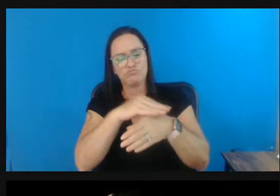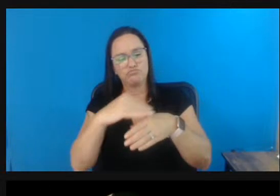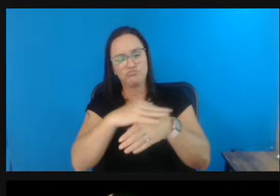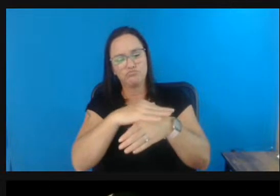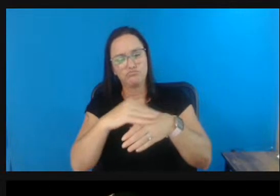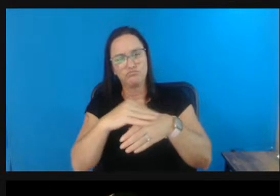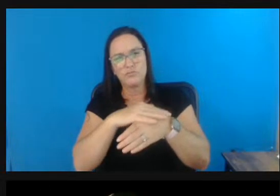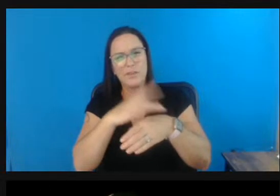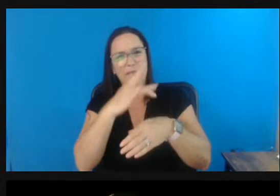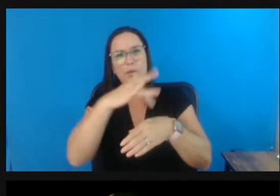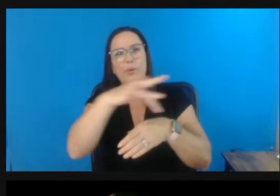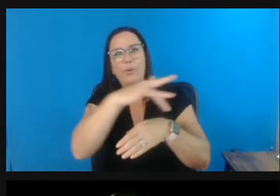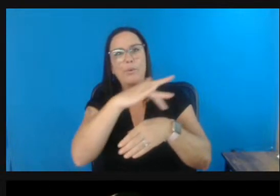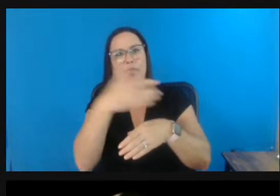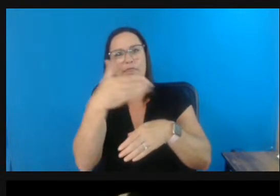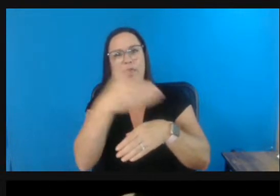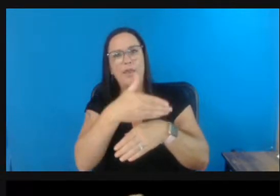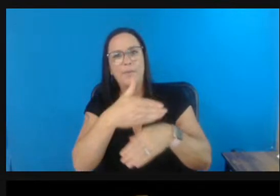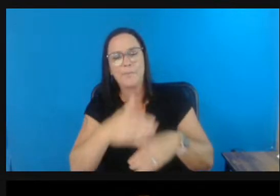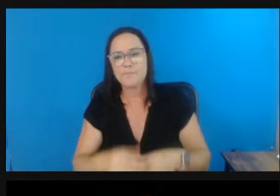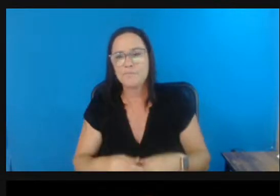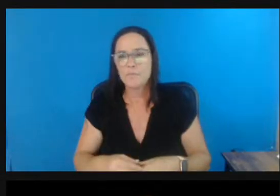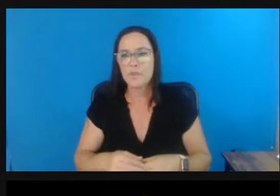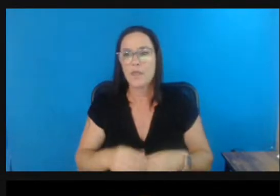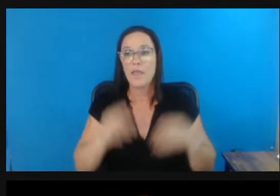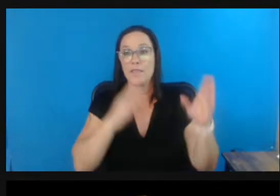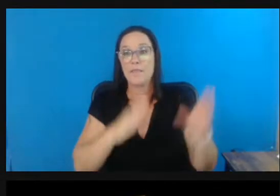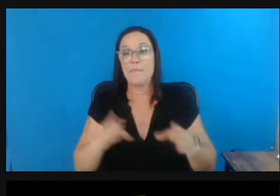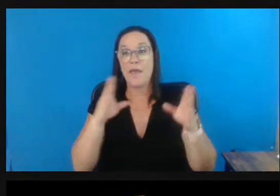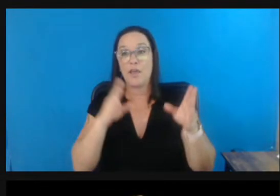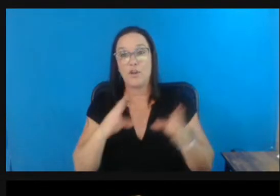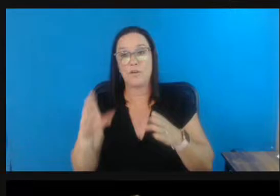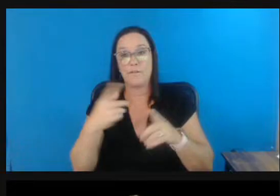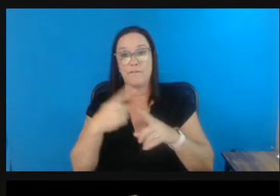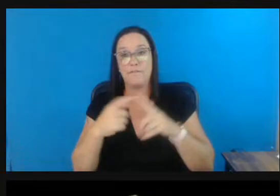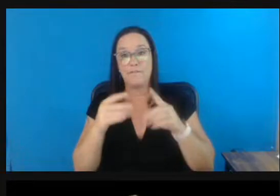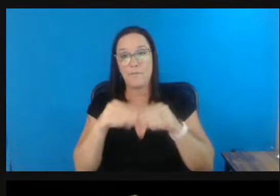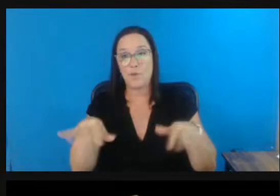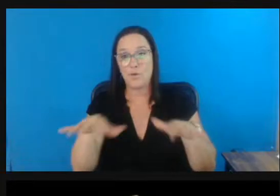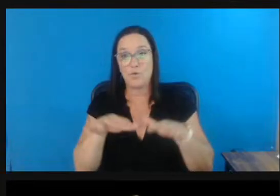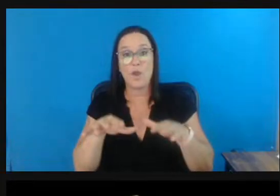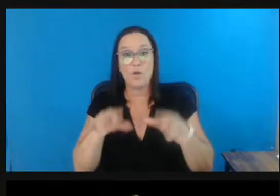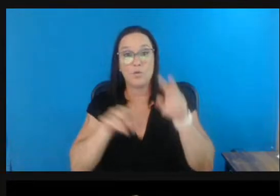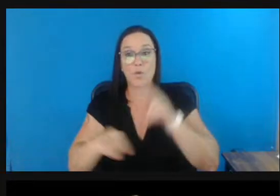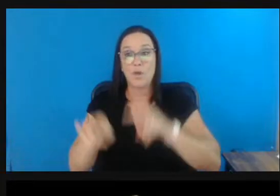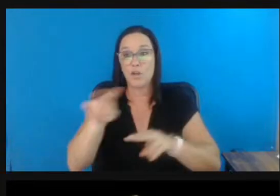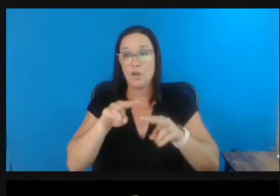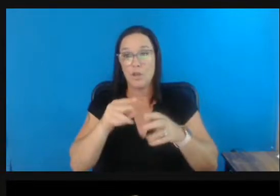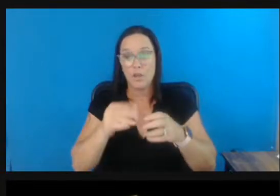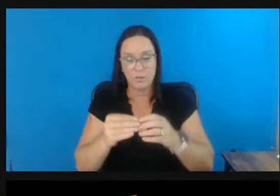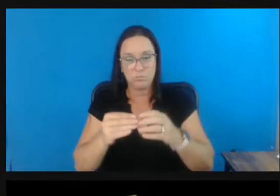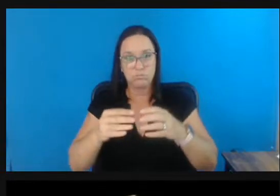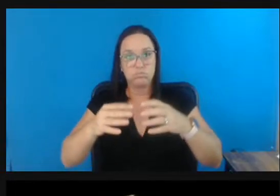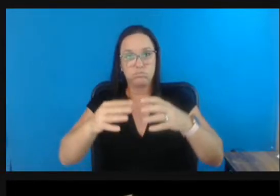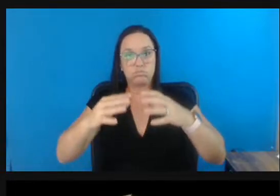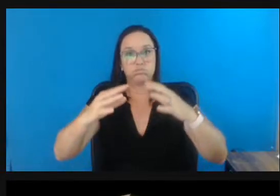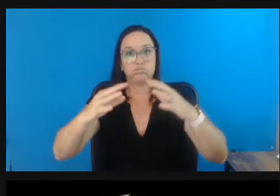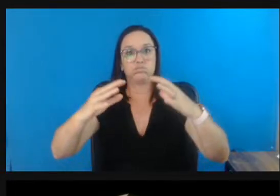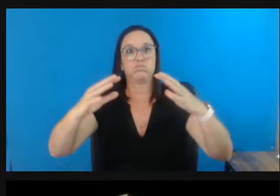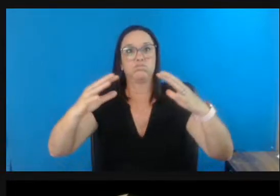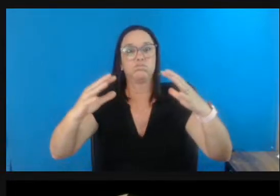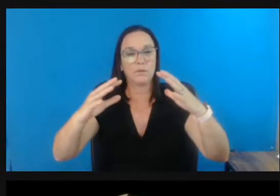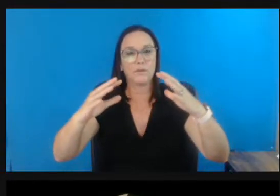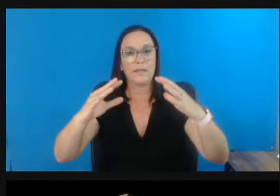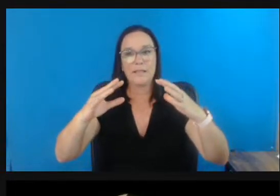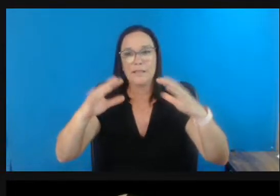So we can see that the pattern shown on ground monitors has resumed its inflation, similar to all the previous